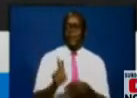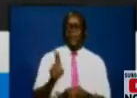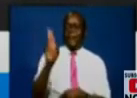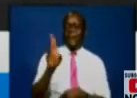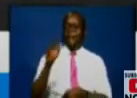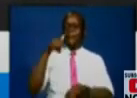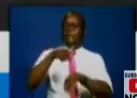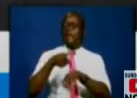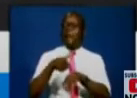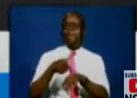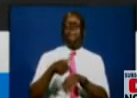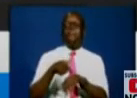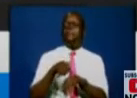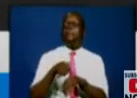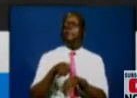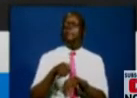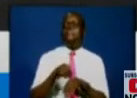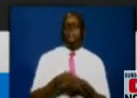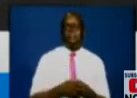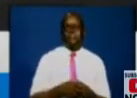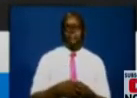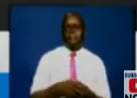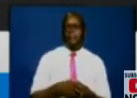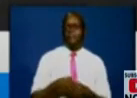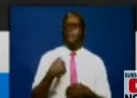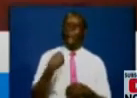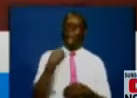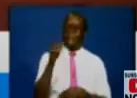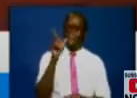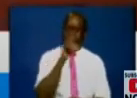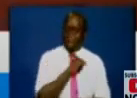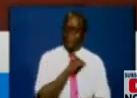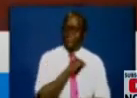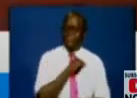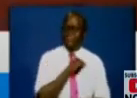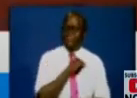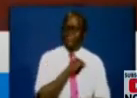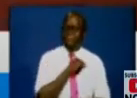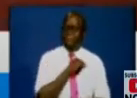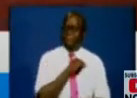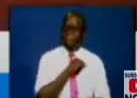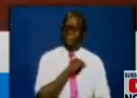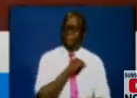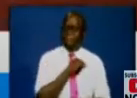it's not... Mr. Speaker, what? I have said...